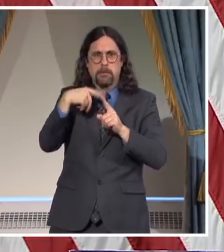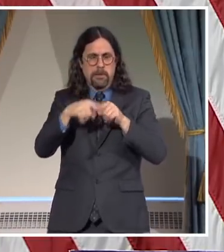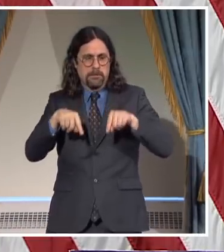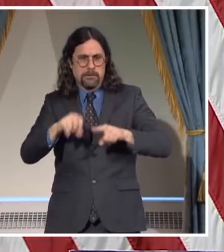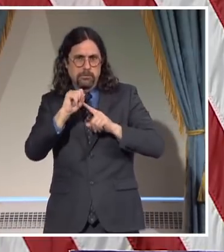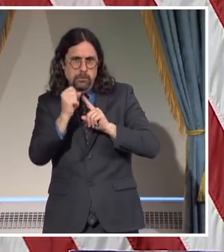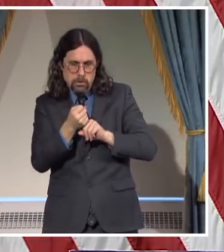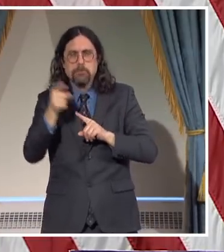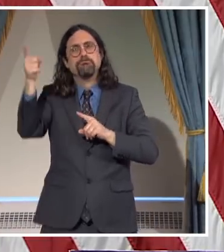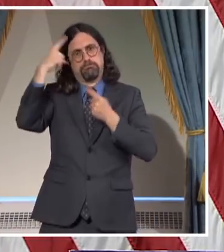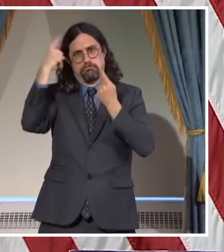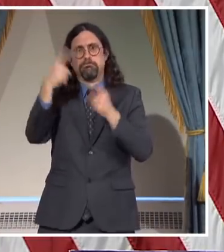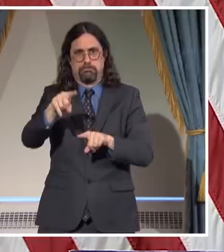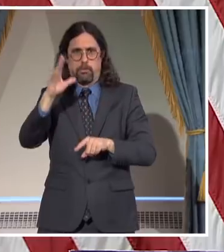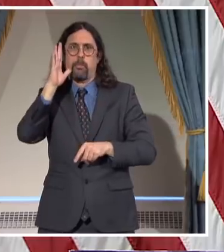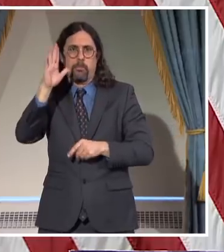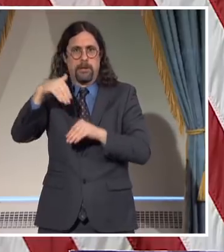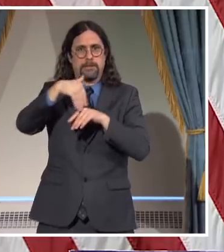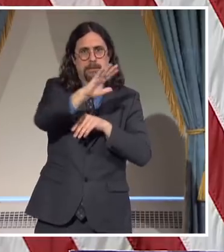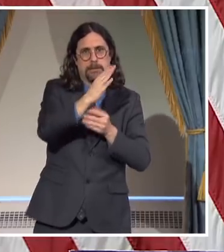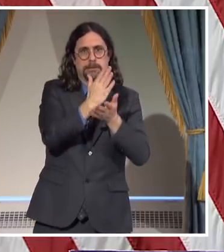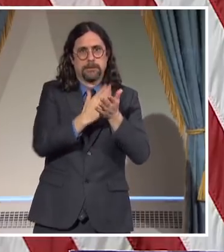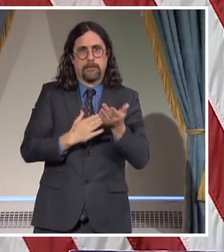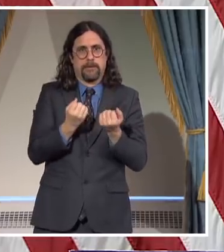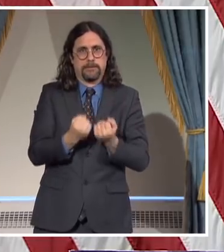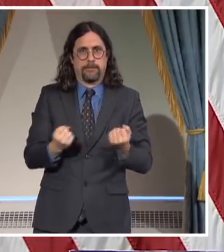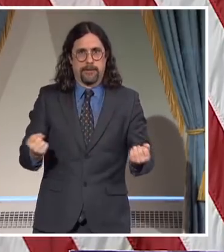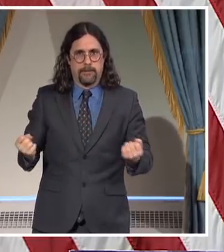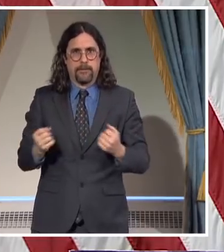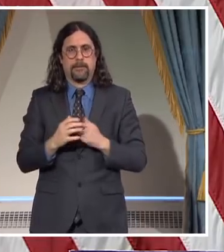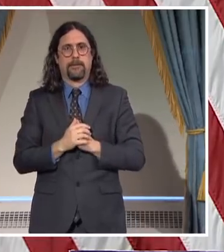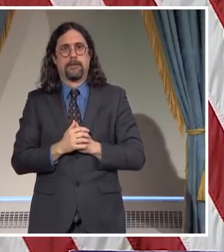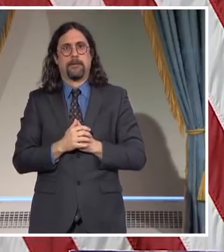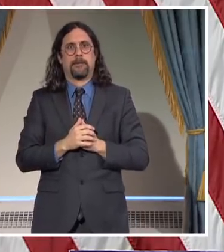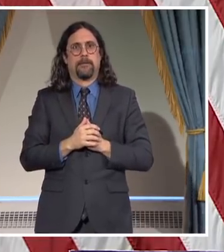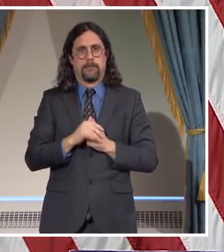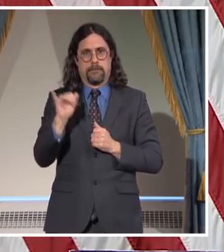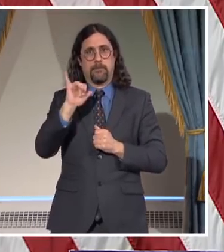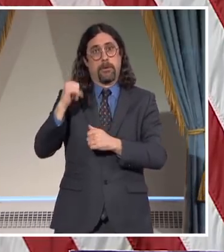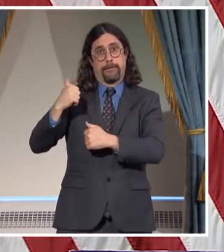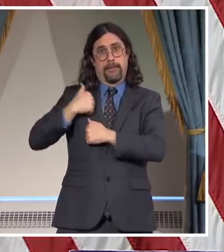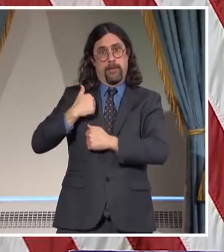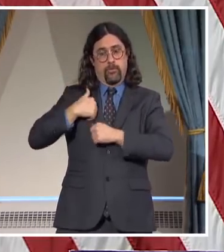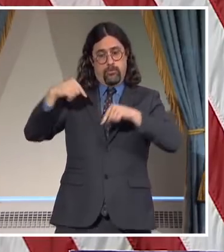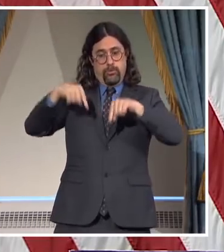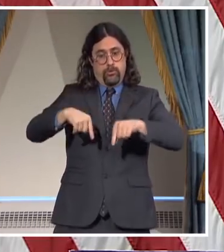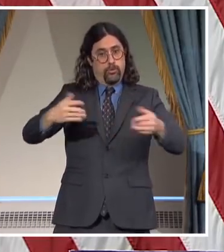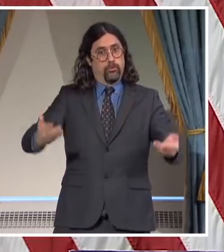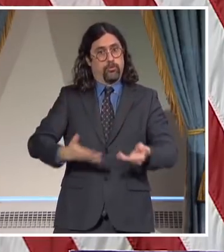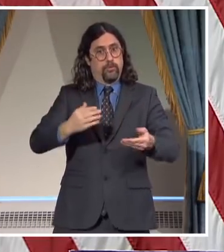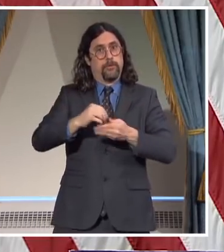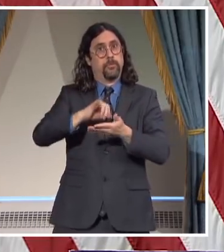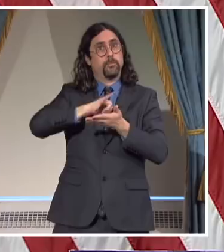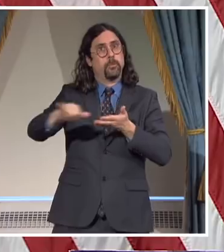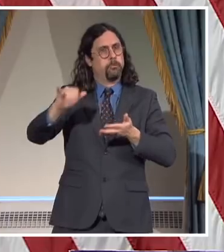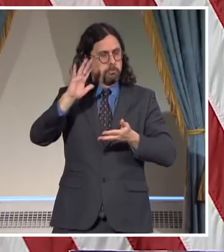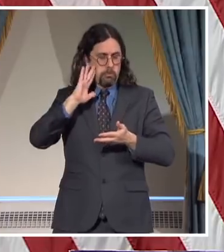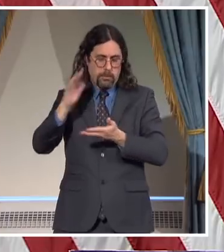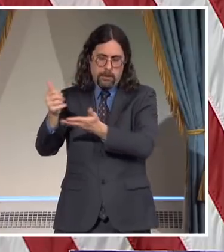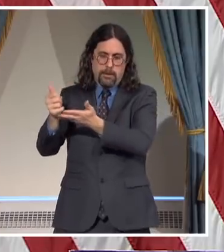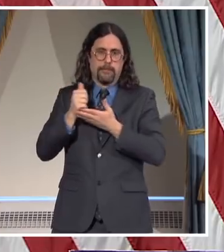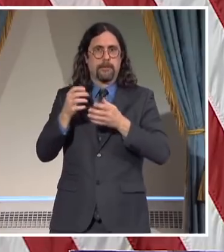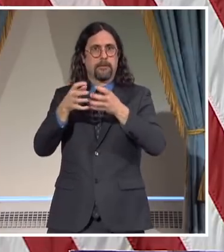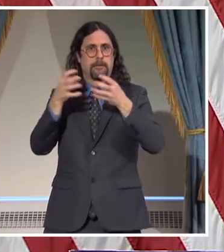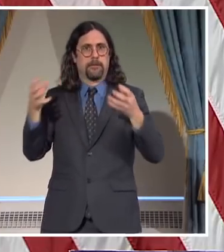military presence now in New York City, and that's going to help us a lot, and that's going to give us everything from the extraordinary talent of our men and women in uniform,